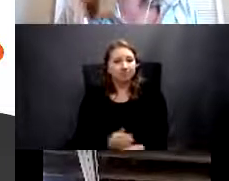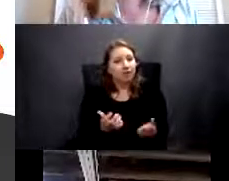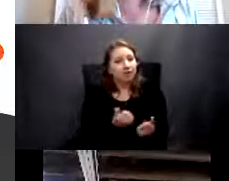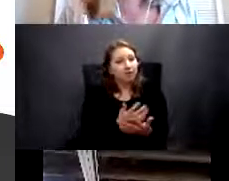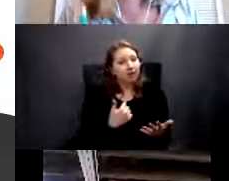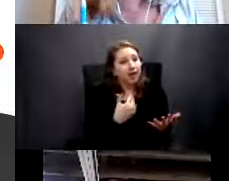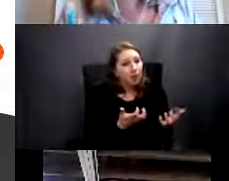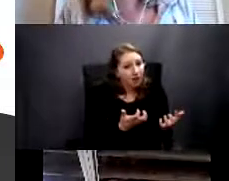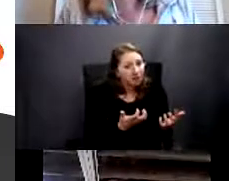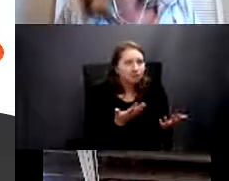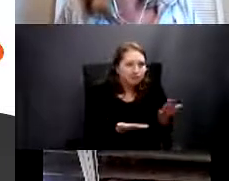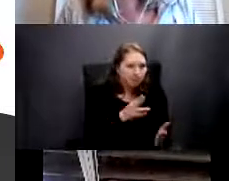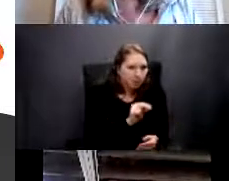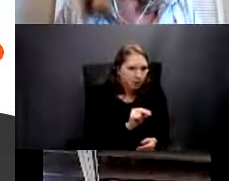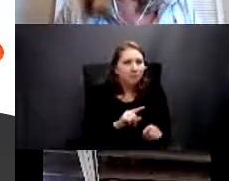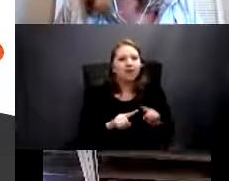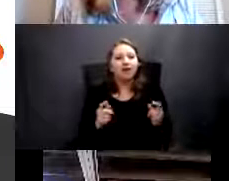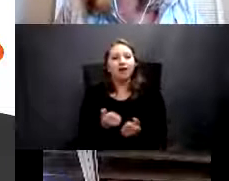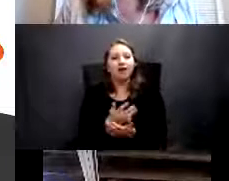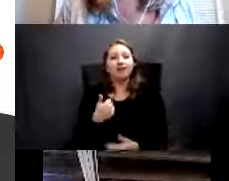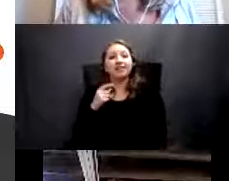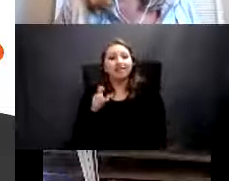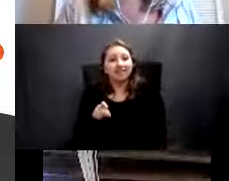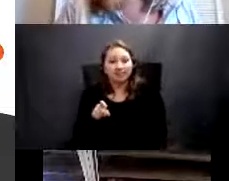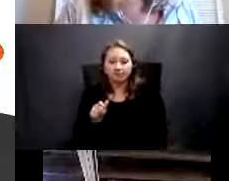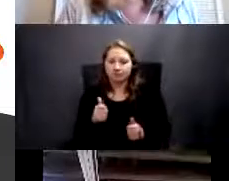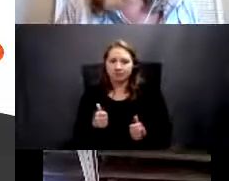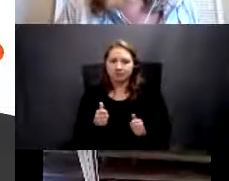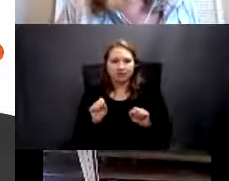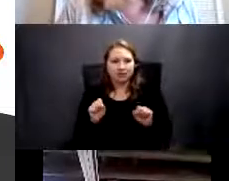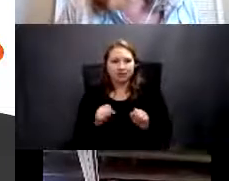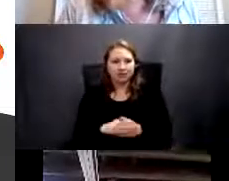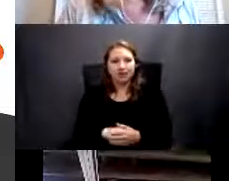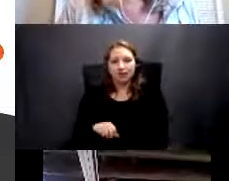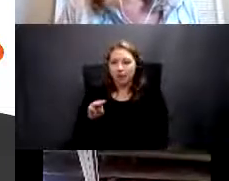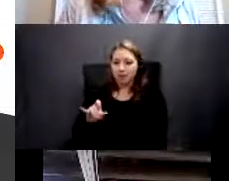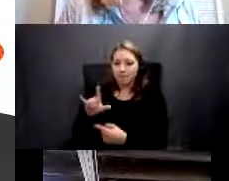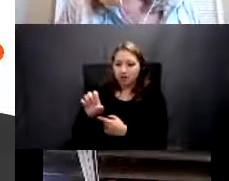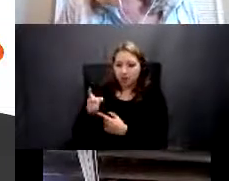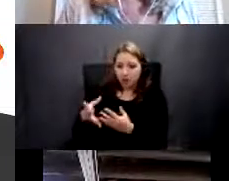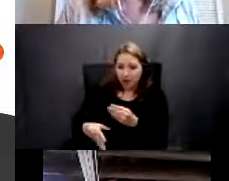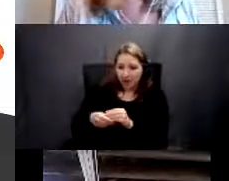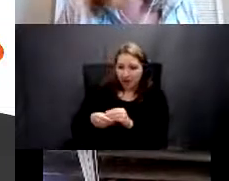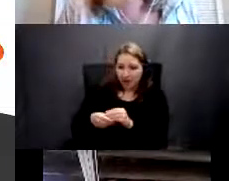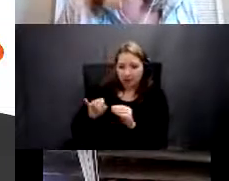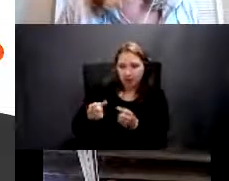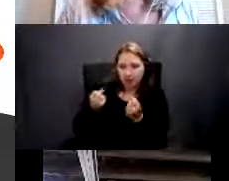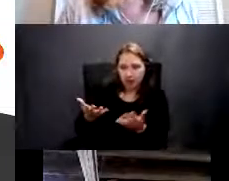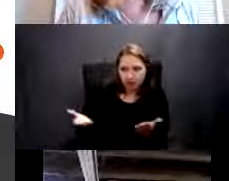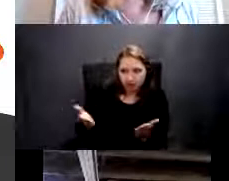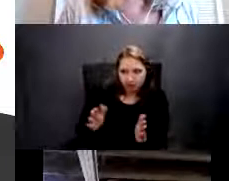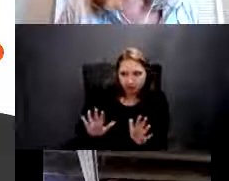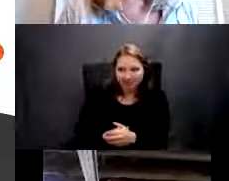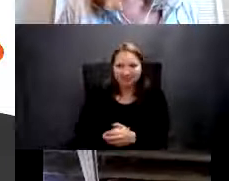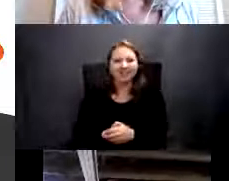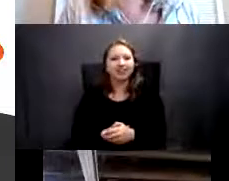want, but everything I need. Michelle, did you want to add anything? That was a whole lot of stuff. That's